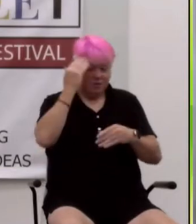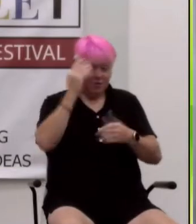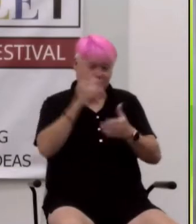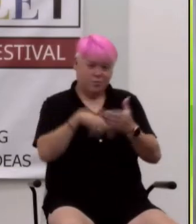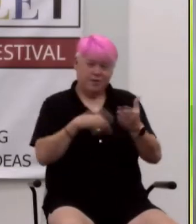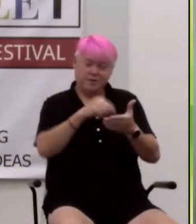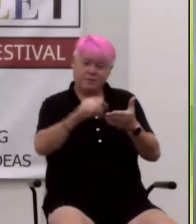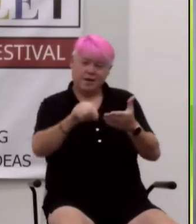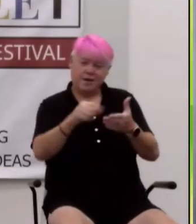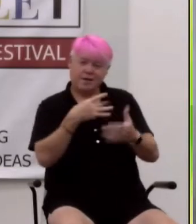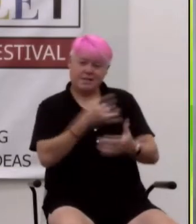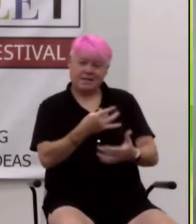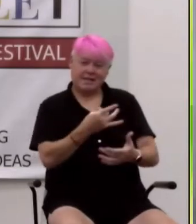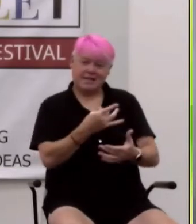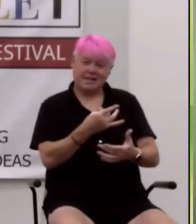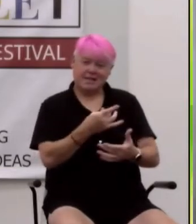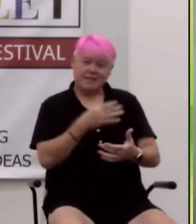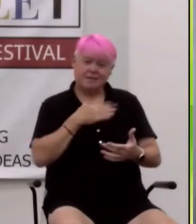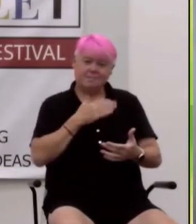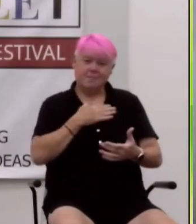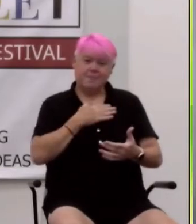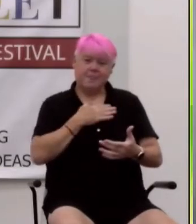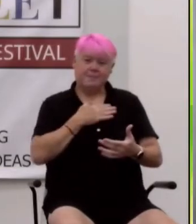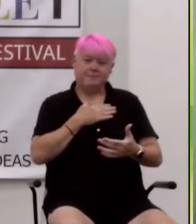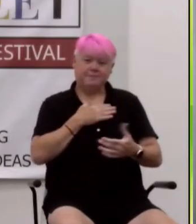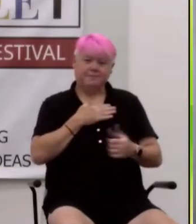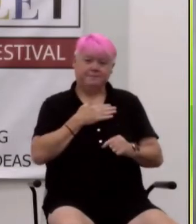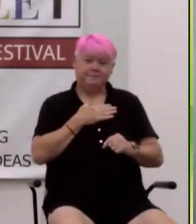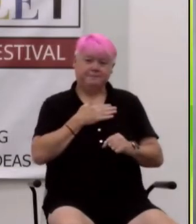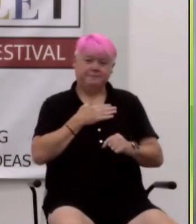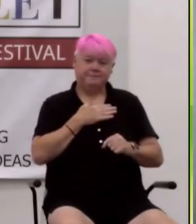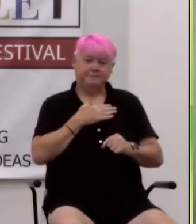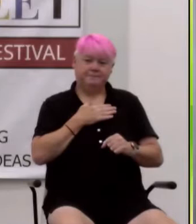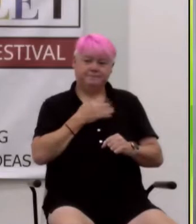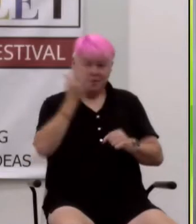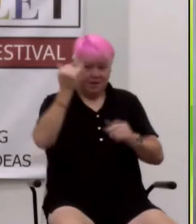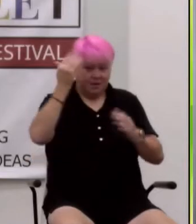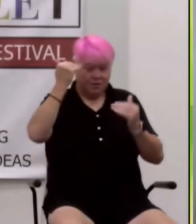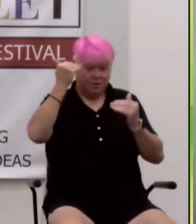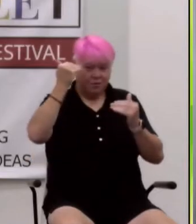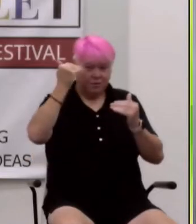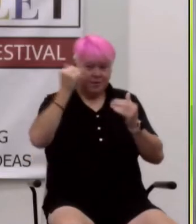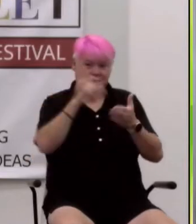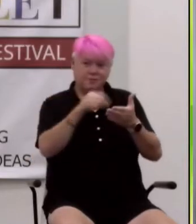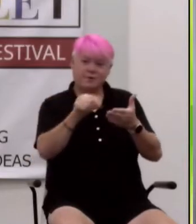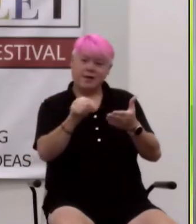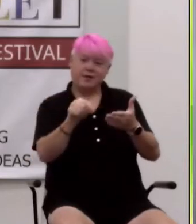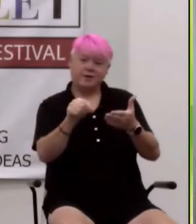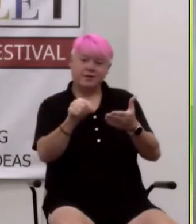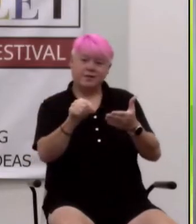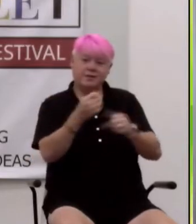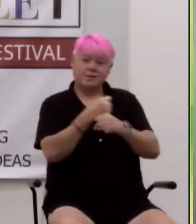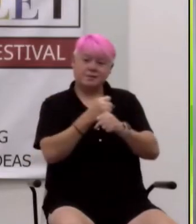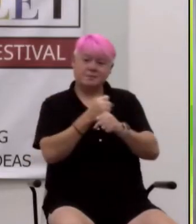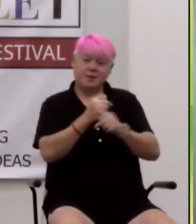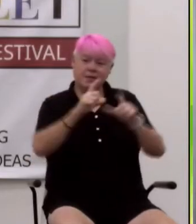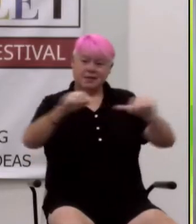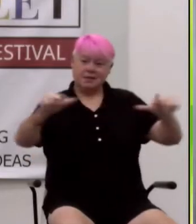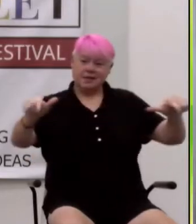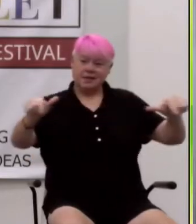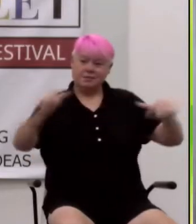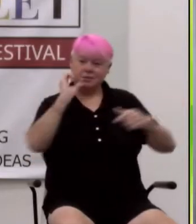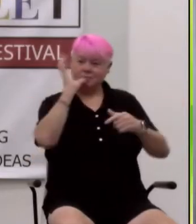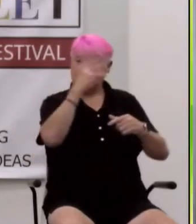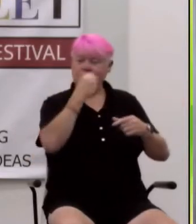because my hope as a writer is to make the languages as beautiful as